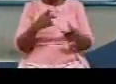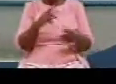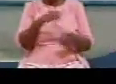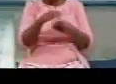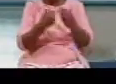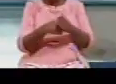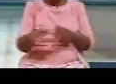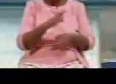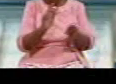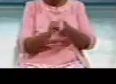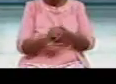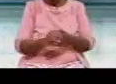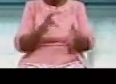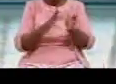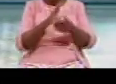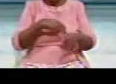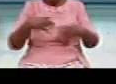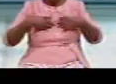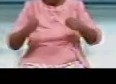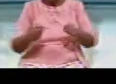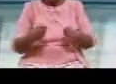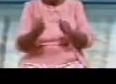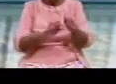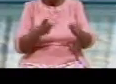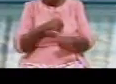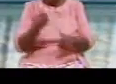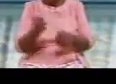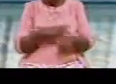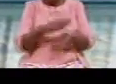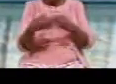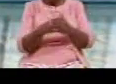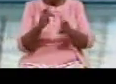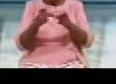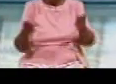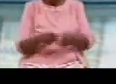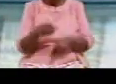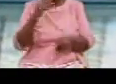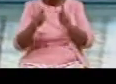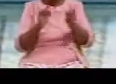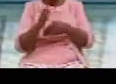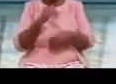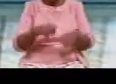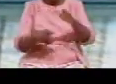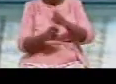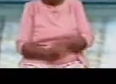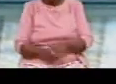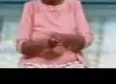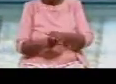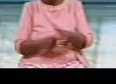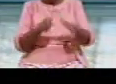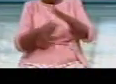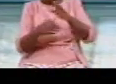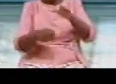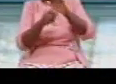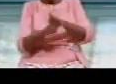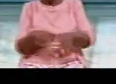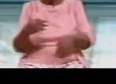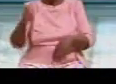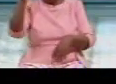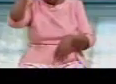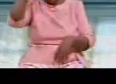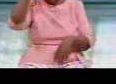were people under the captivity of the devil. They were oppressed of the devil, for